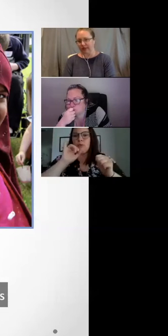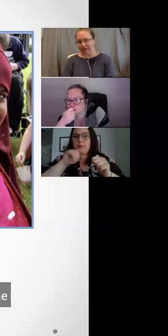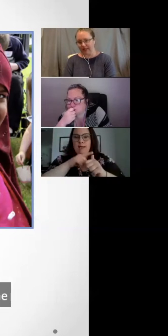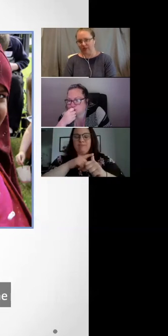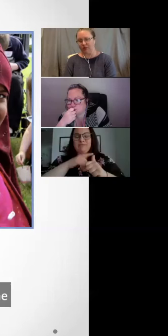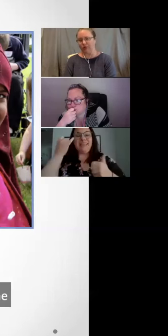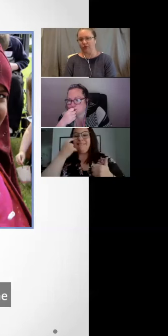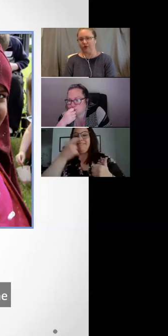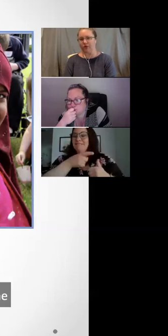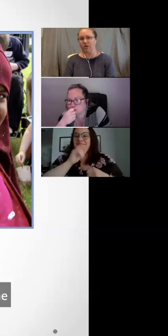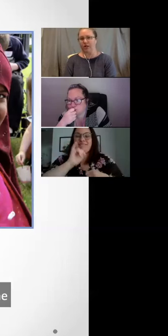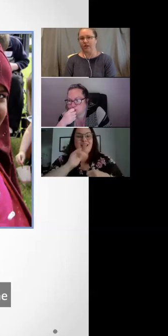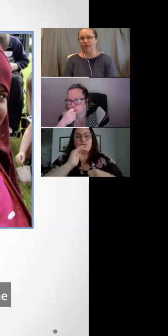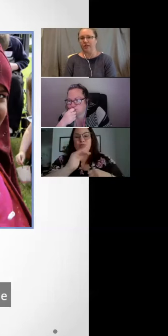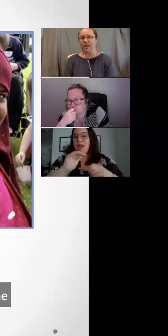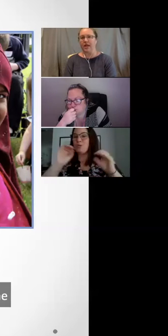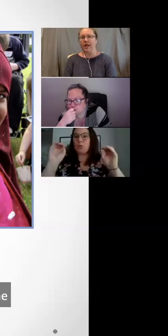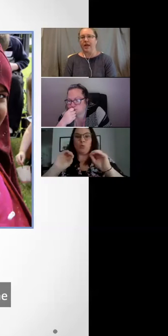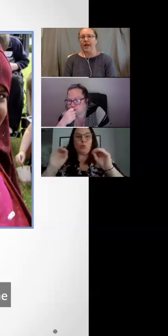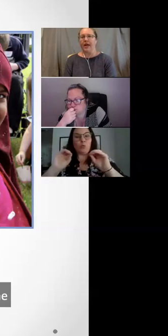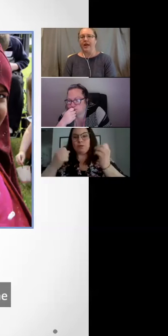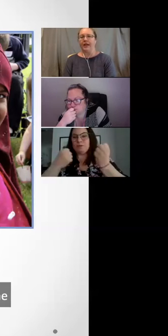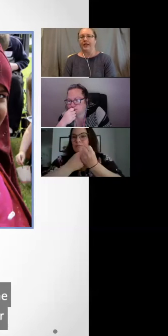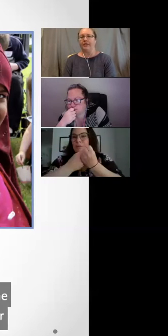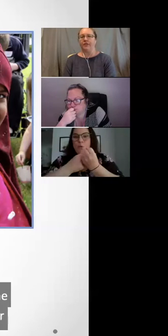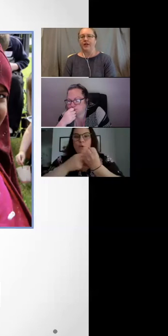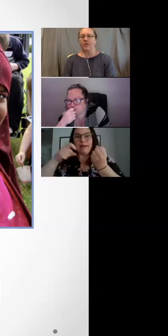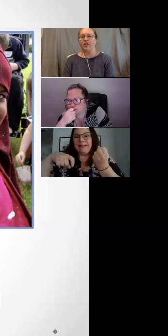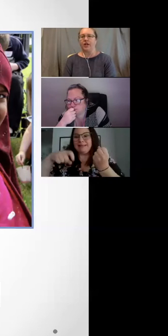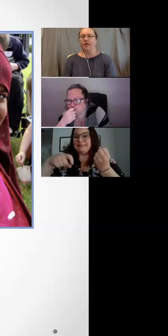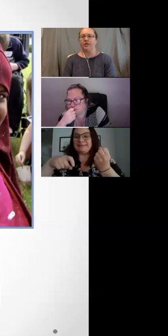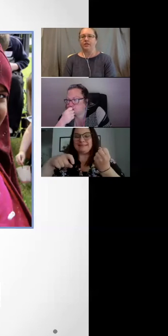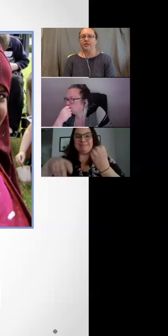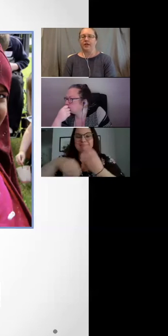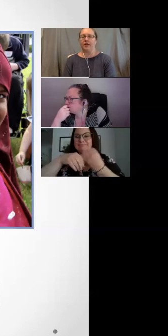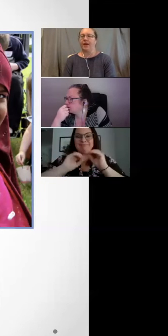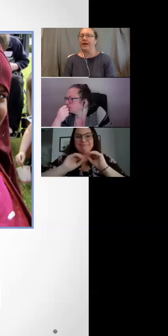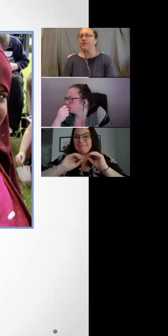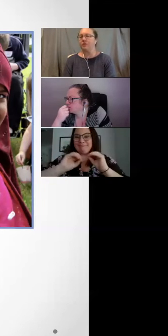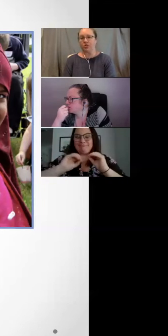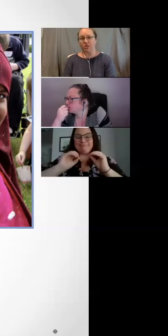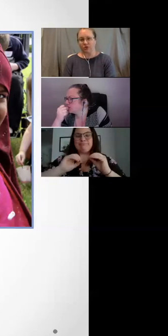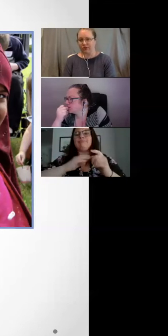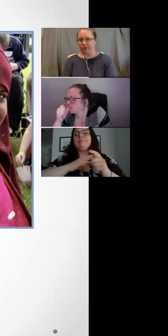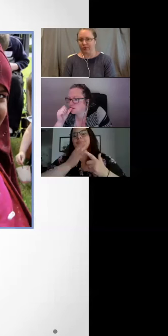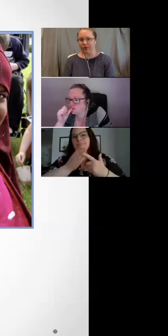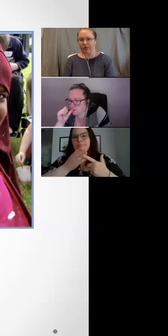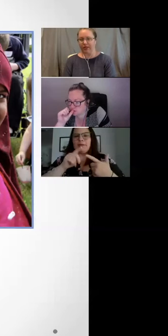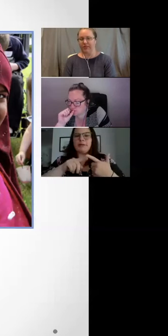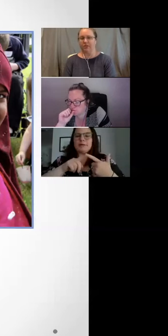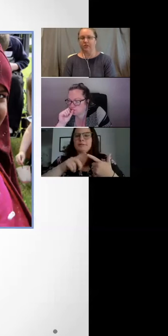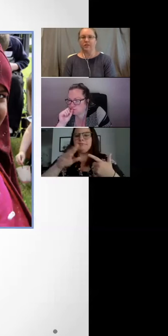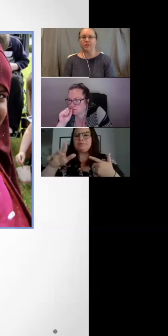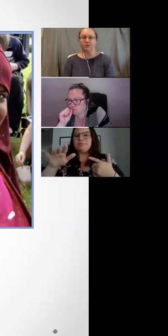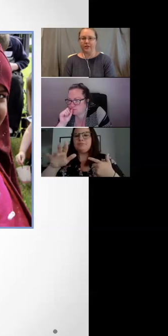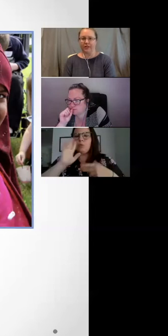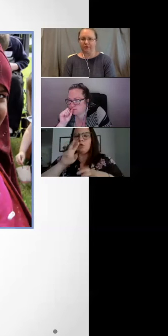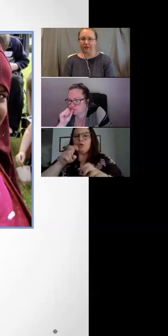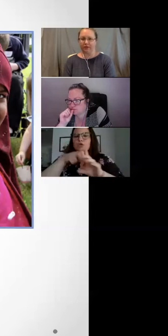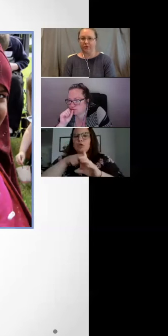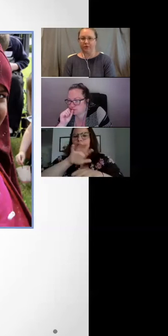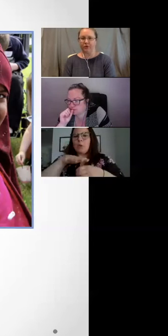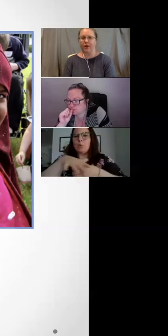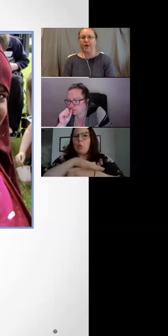would like to support their child. And if that child has no additional support needs and there is no